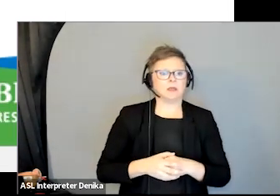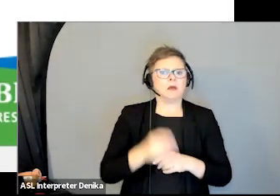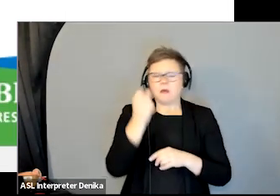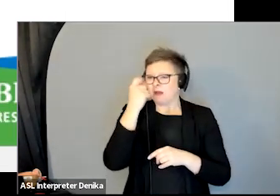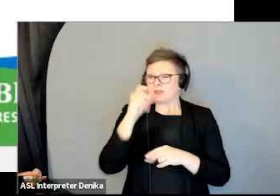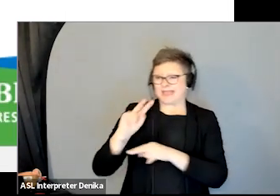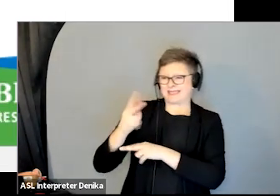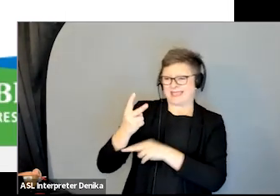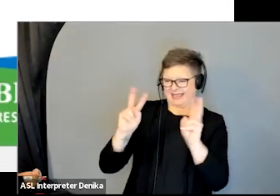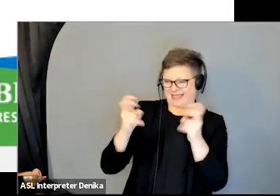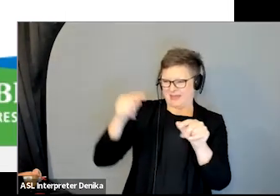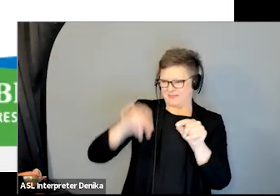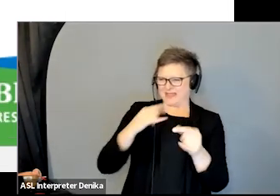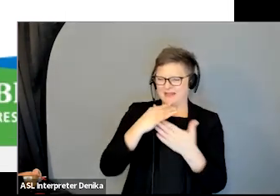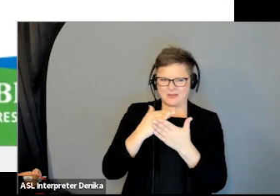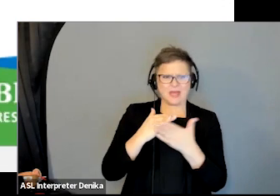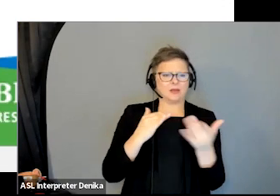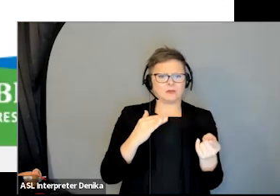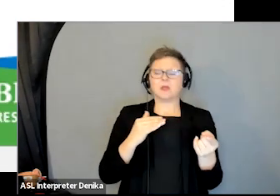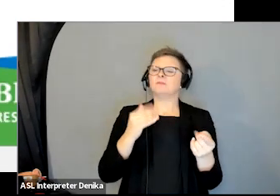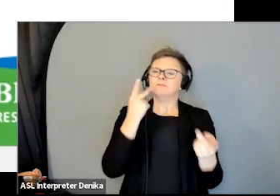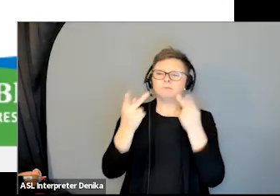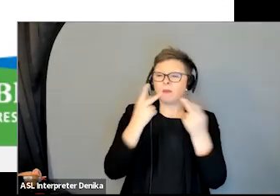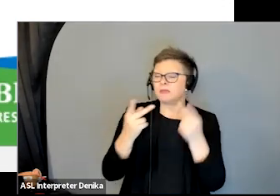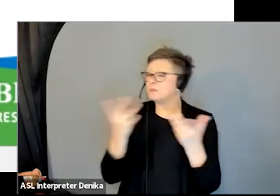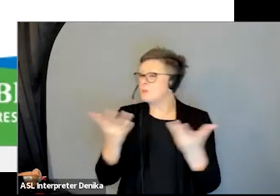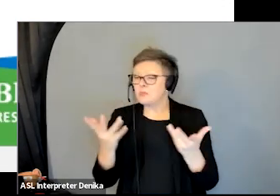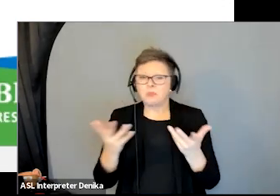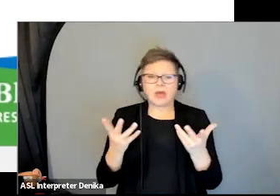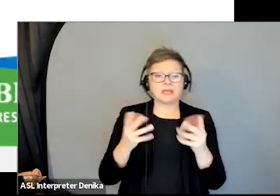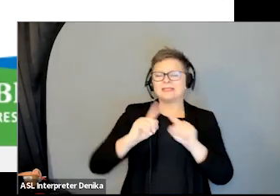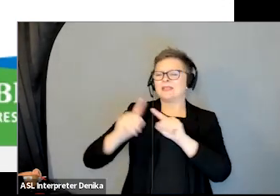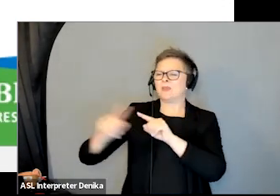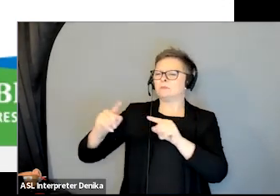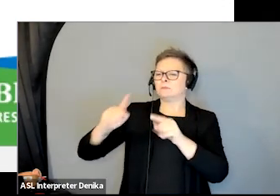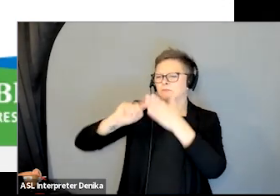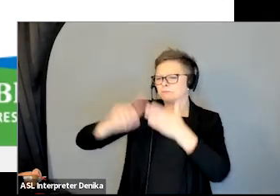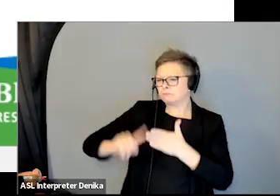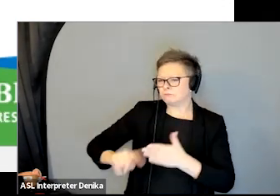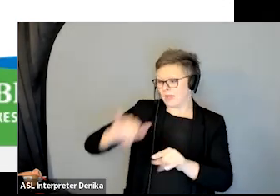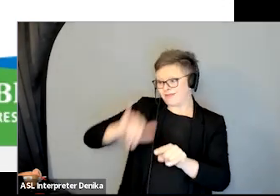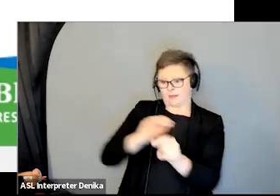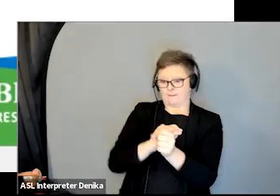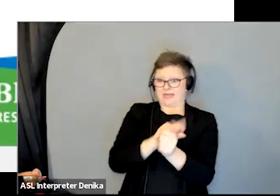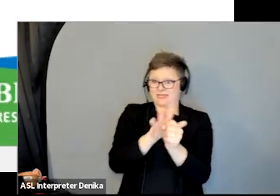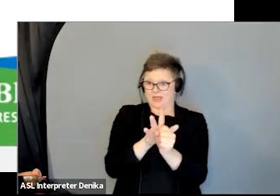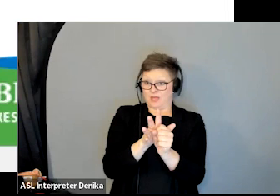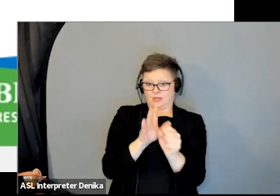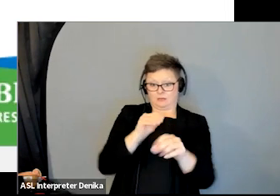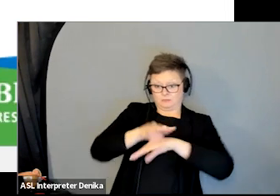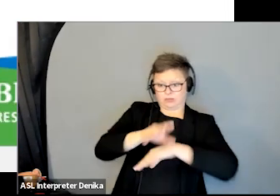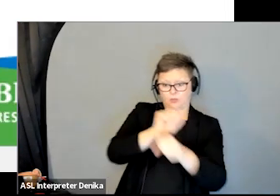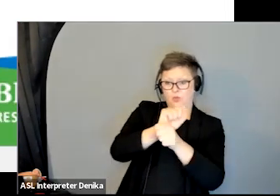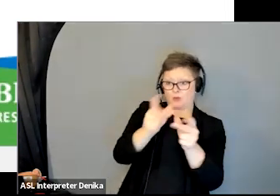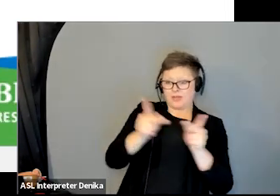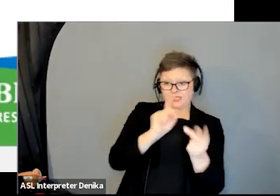second subtheme today, a common finding among the studies in our review was that the pandemic-specific workplace changes